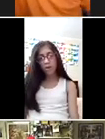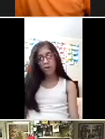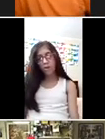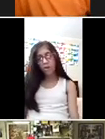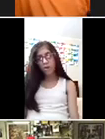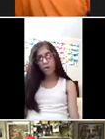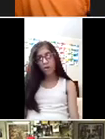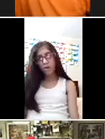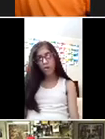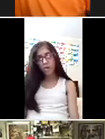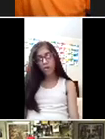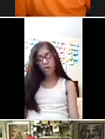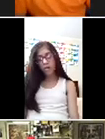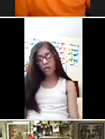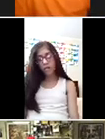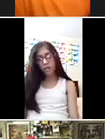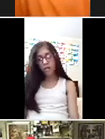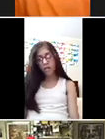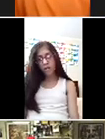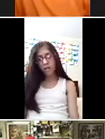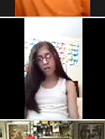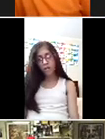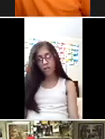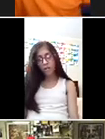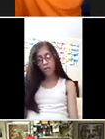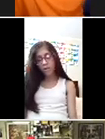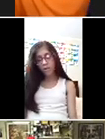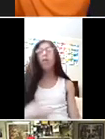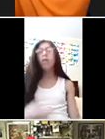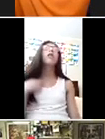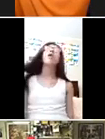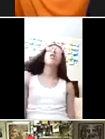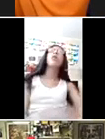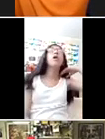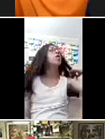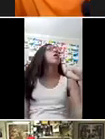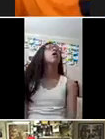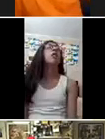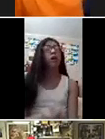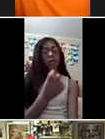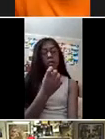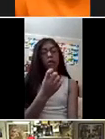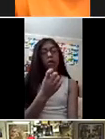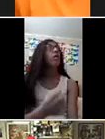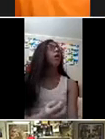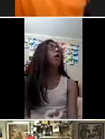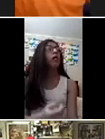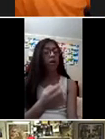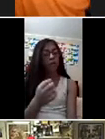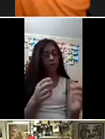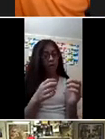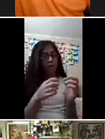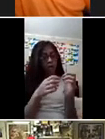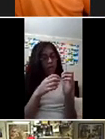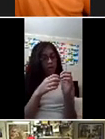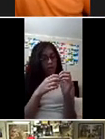see, I used to coach football and basketball. You did? You did? Yeah, years ago. That's